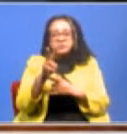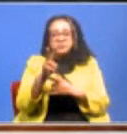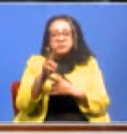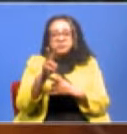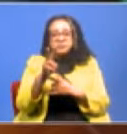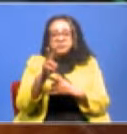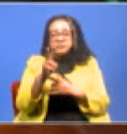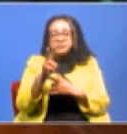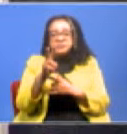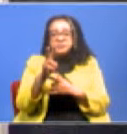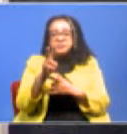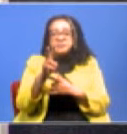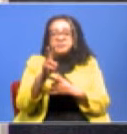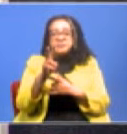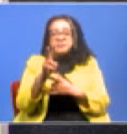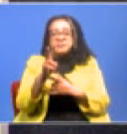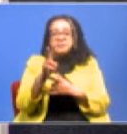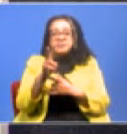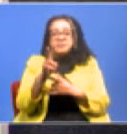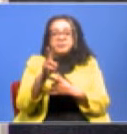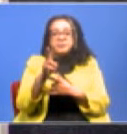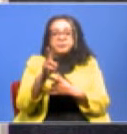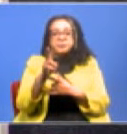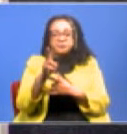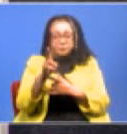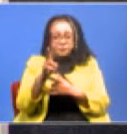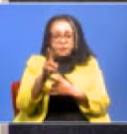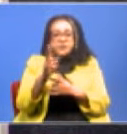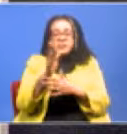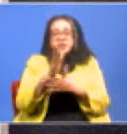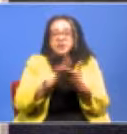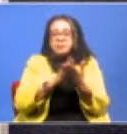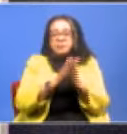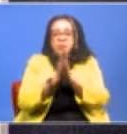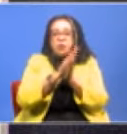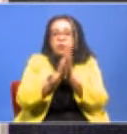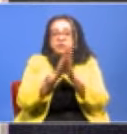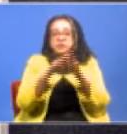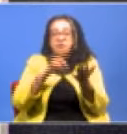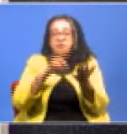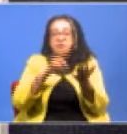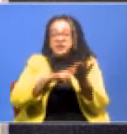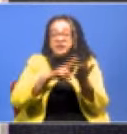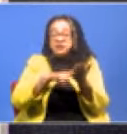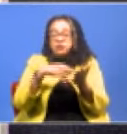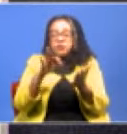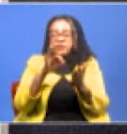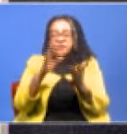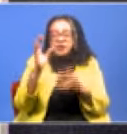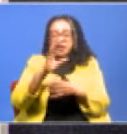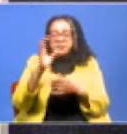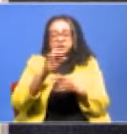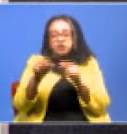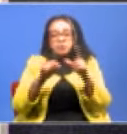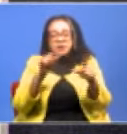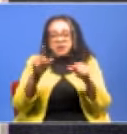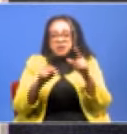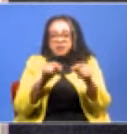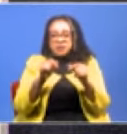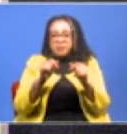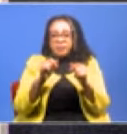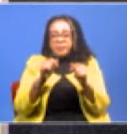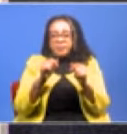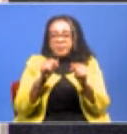Honourable members, we'll be coming back to some stories on the vetting of the cabinet nominee in terms of the president's